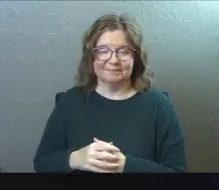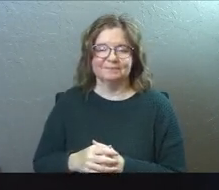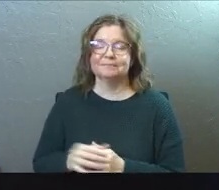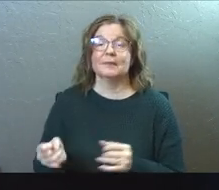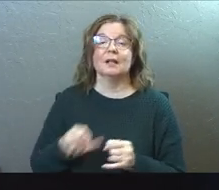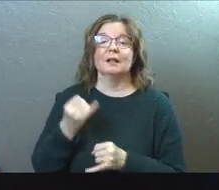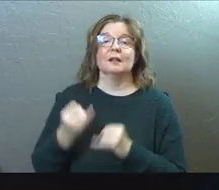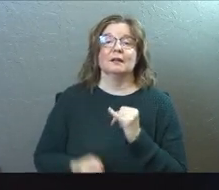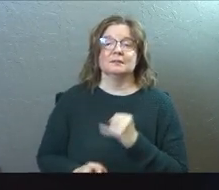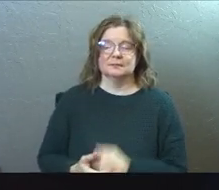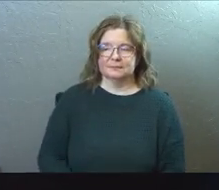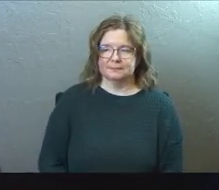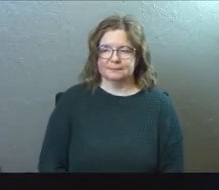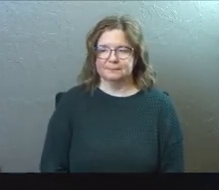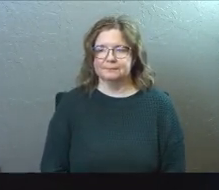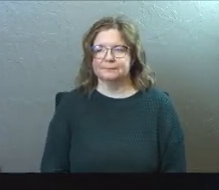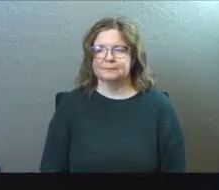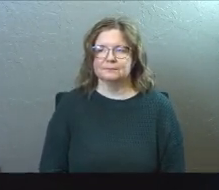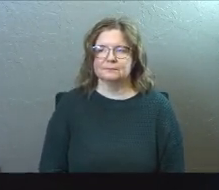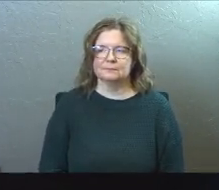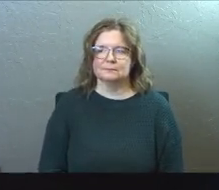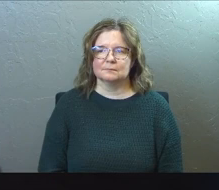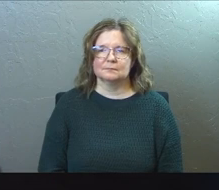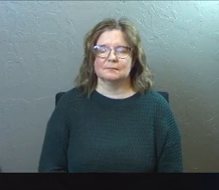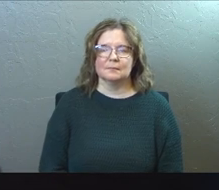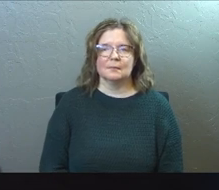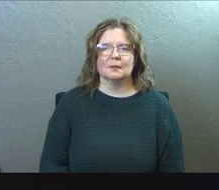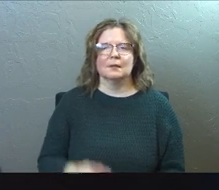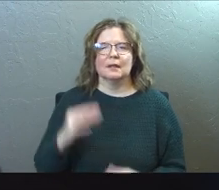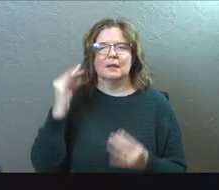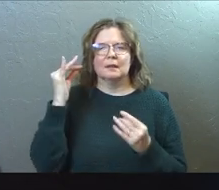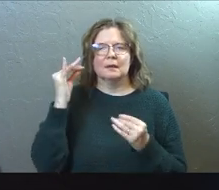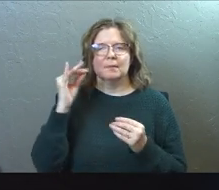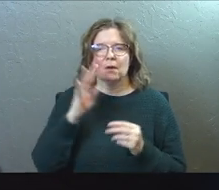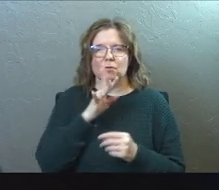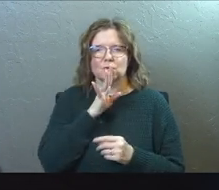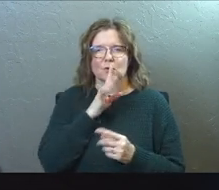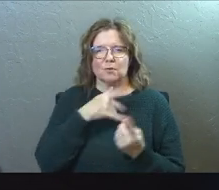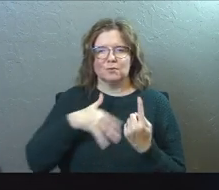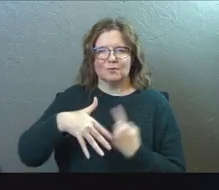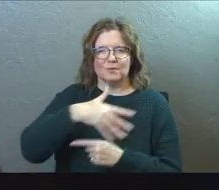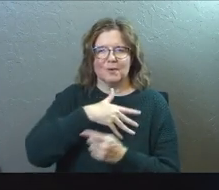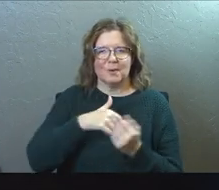Okay, last one. Reevaluate the talk that surrounds you.